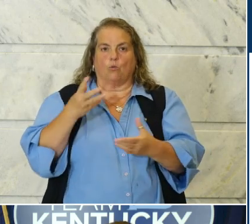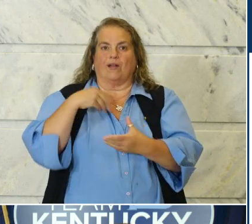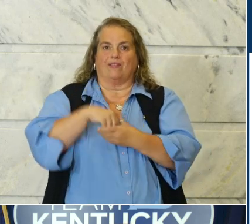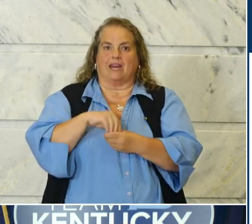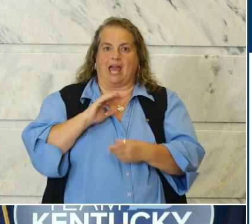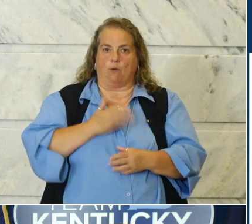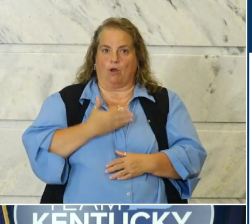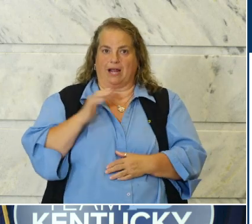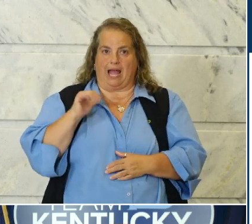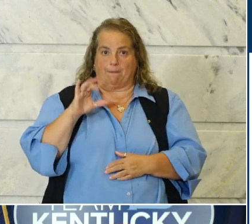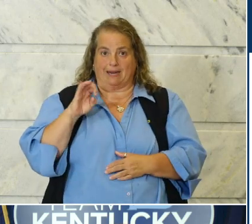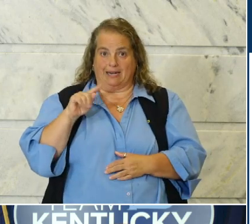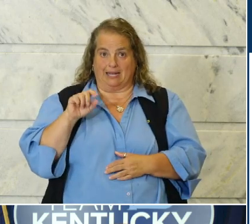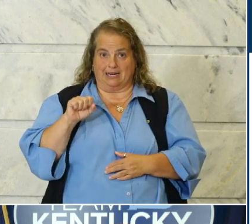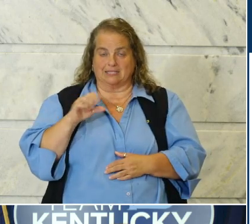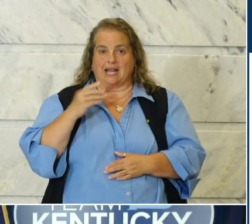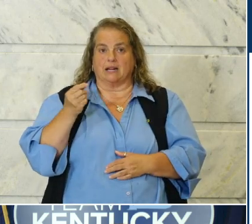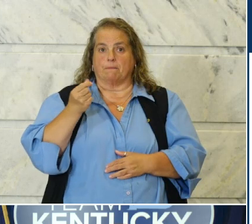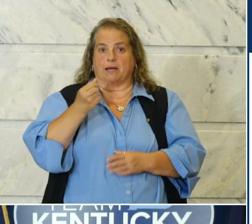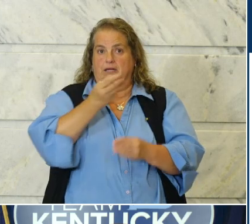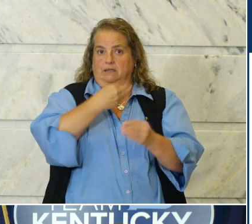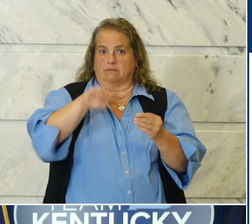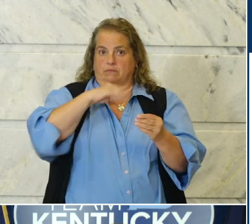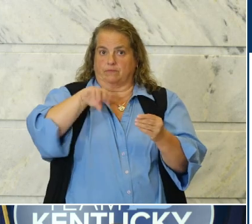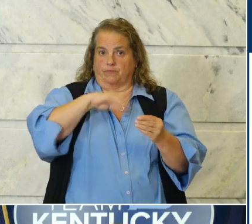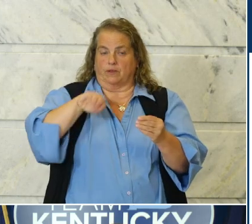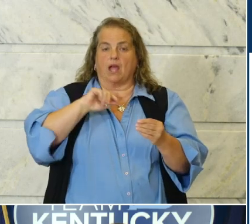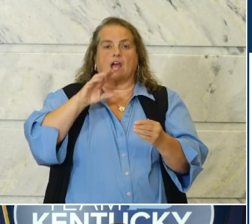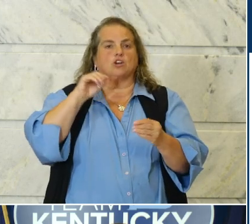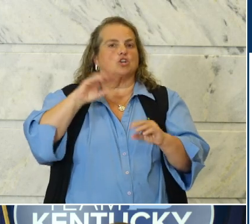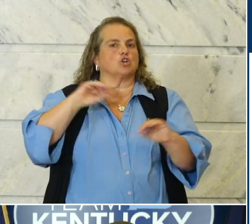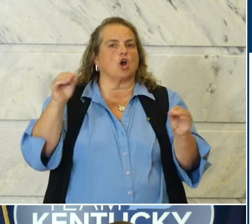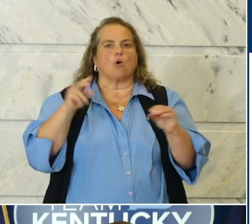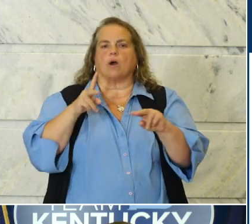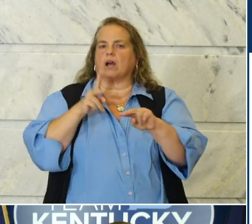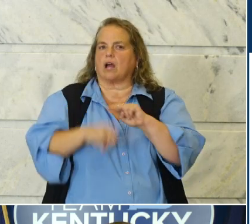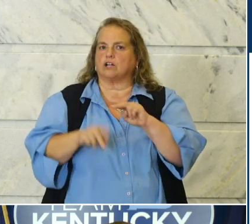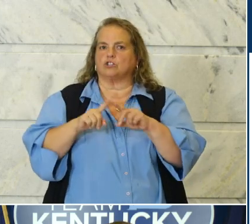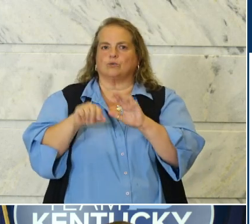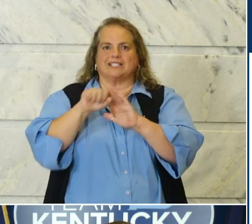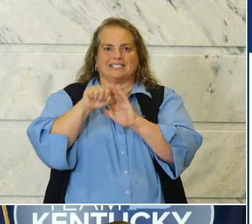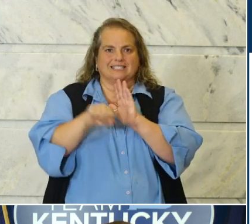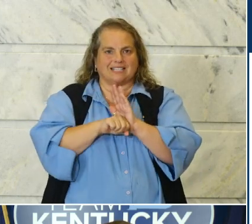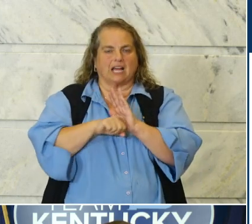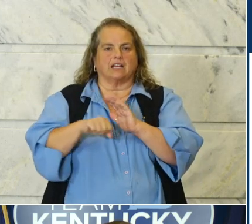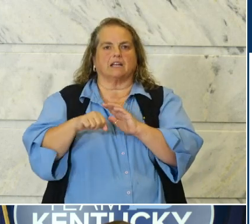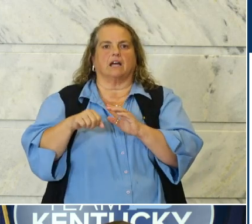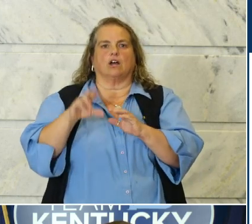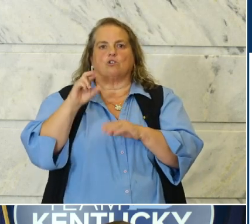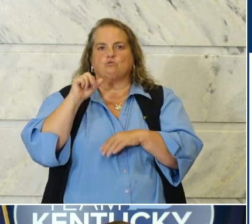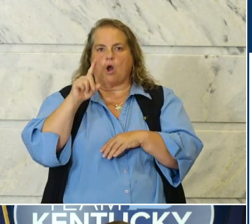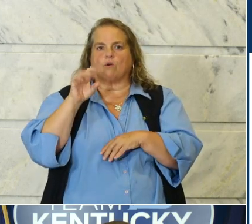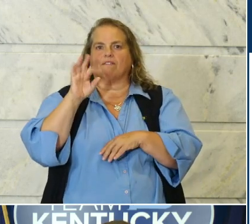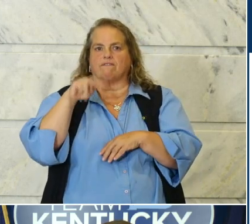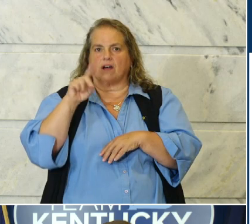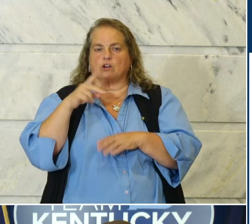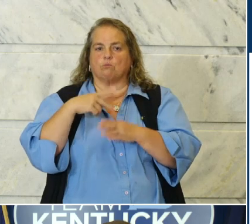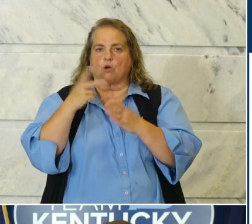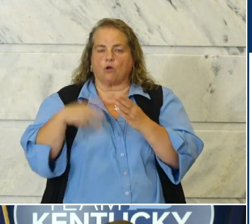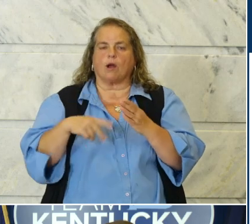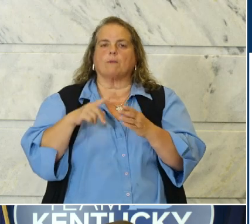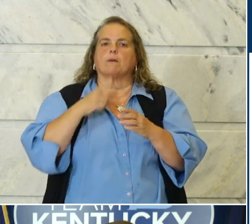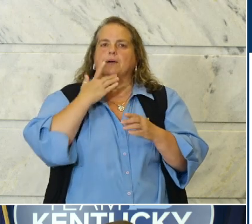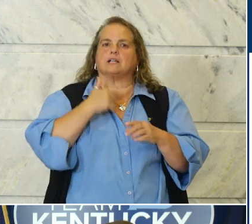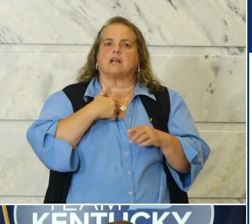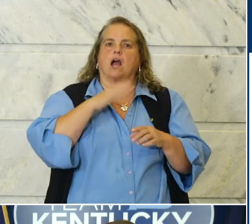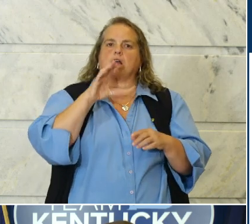our cabinets, and there are going to be no cuts to the state construction program due to what we were able to do on the cost side,